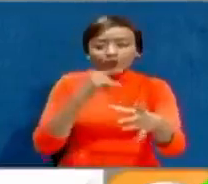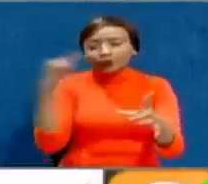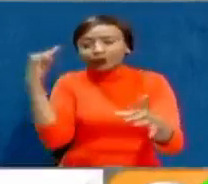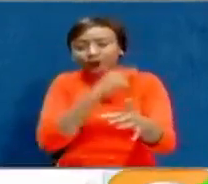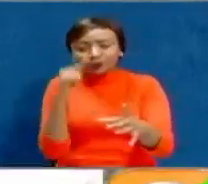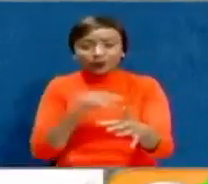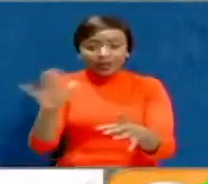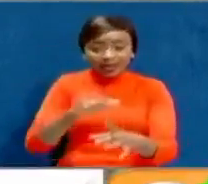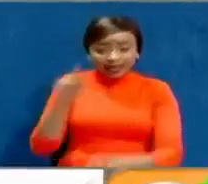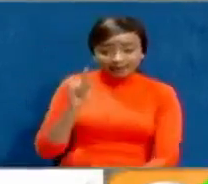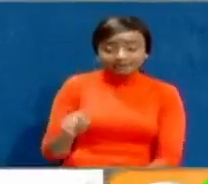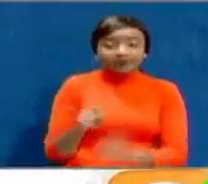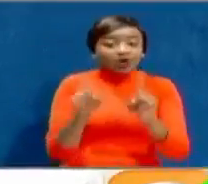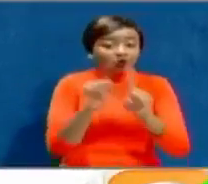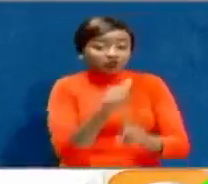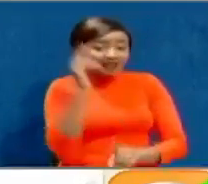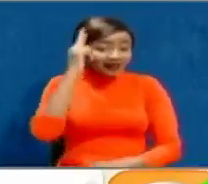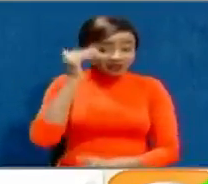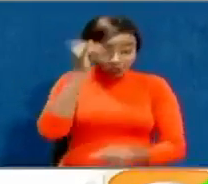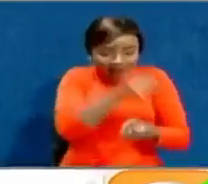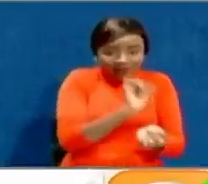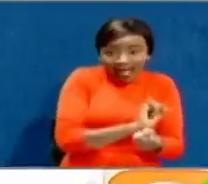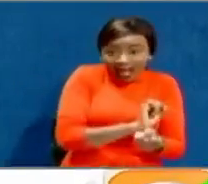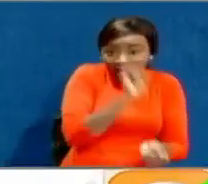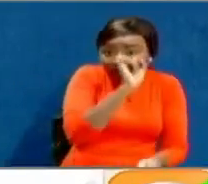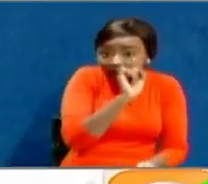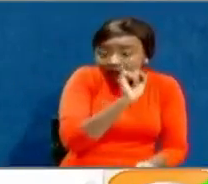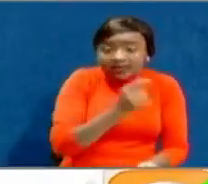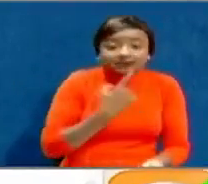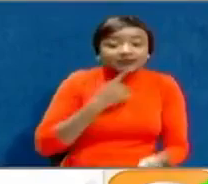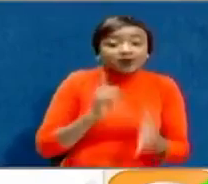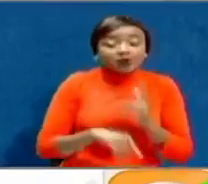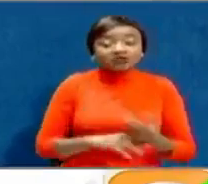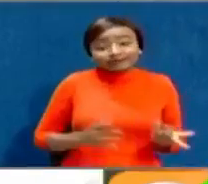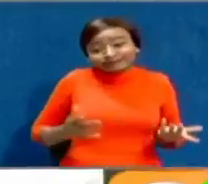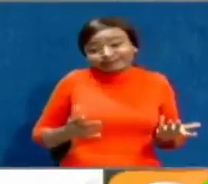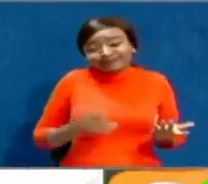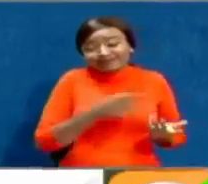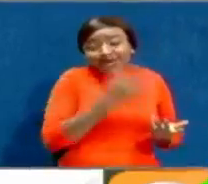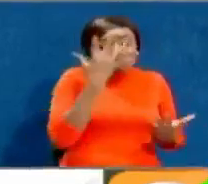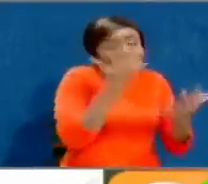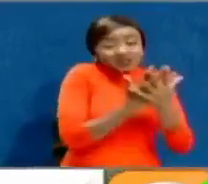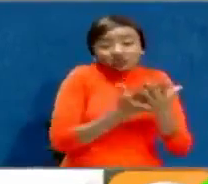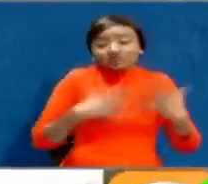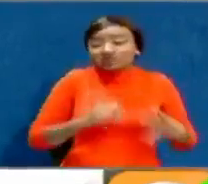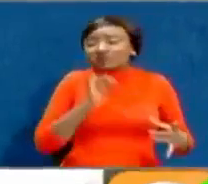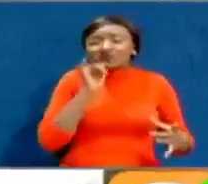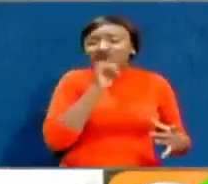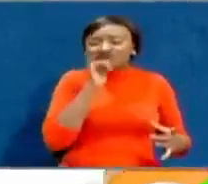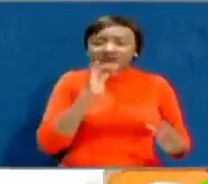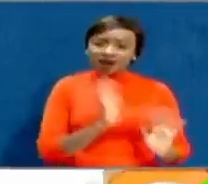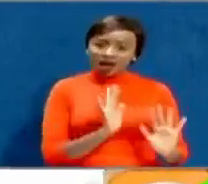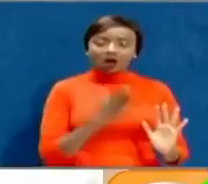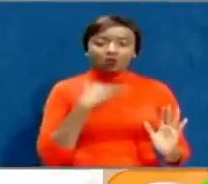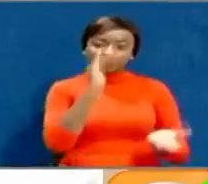residents in the area. Among the reasons given for the release of the suspects included avoiding crowding remand facilities as a